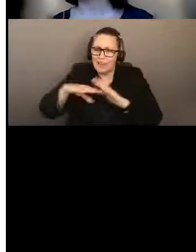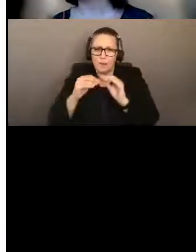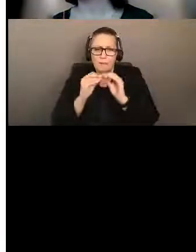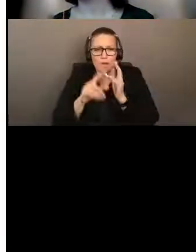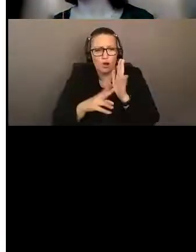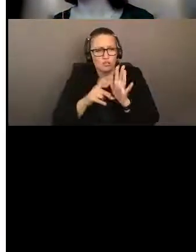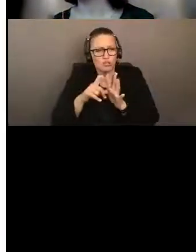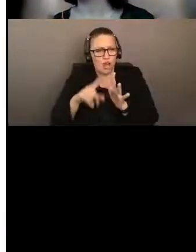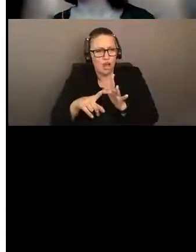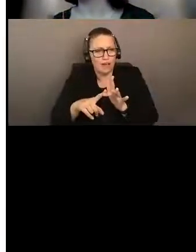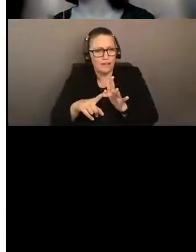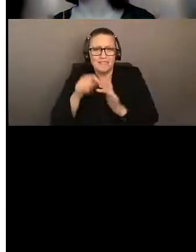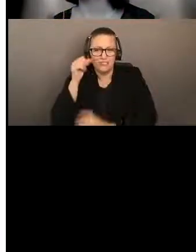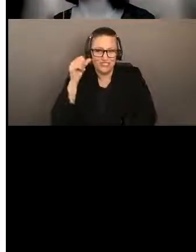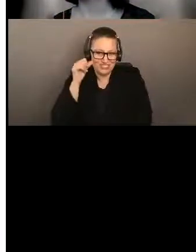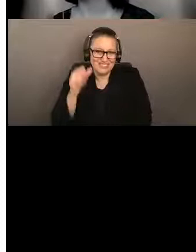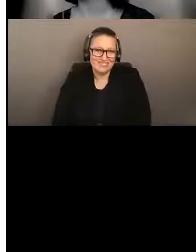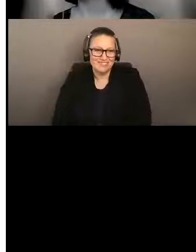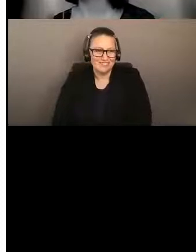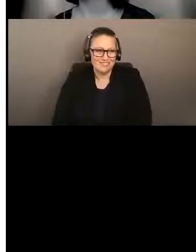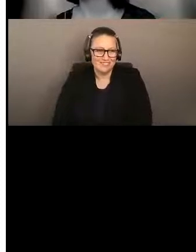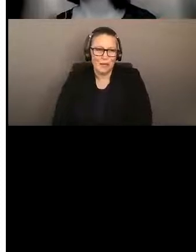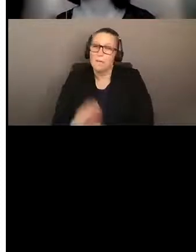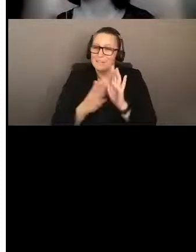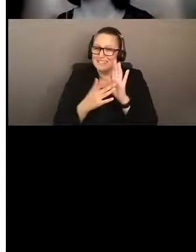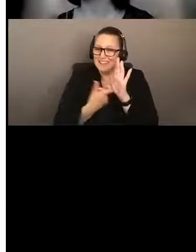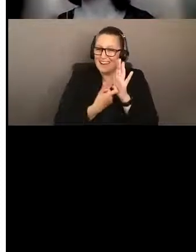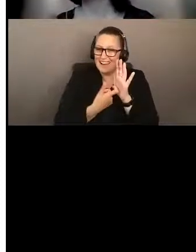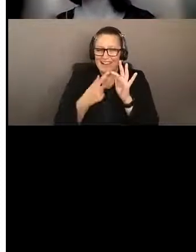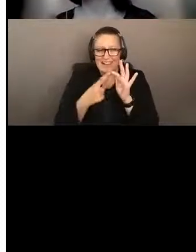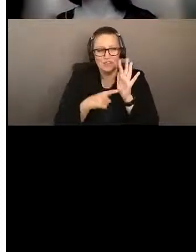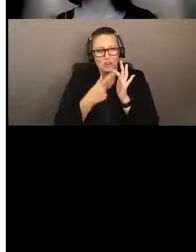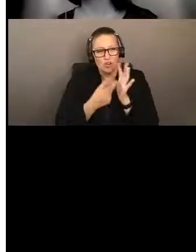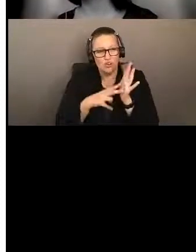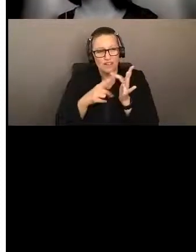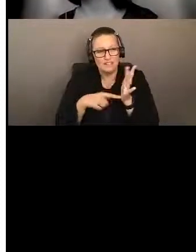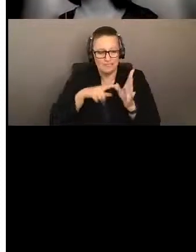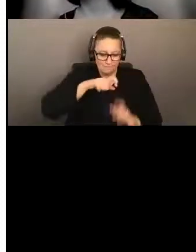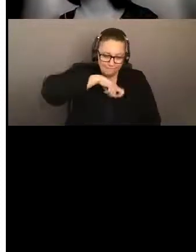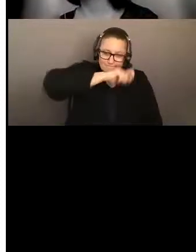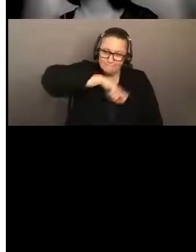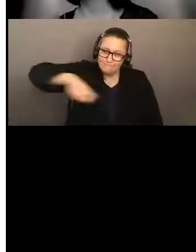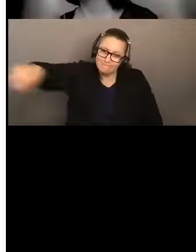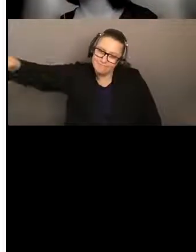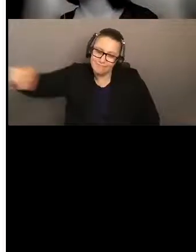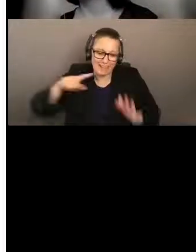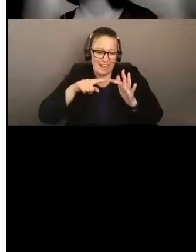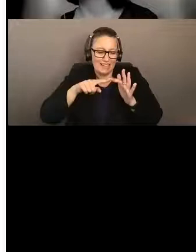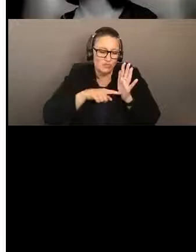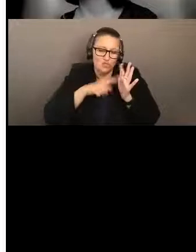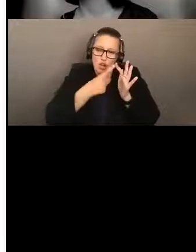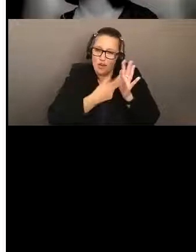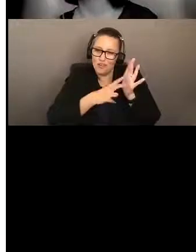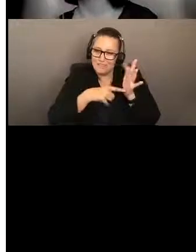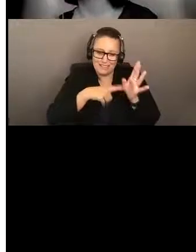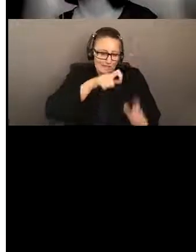or Mr. Eternity as he came to be known, focused his entire practice on the ground, scrawling the word eternity in his notable, elegant hand on the